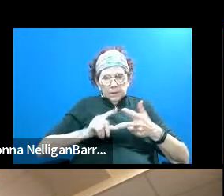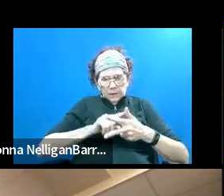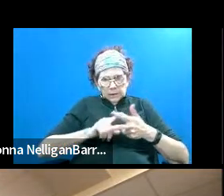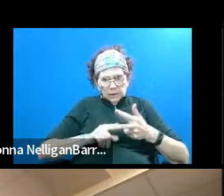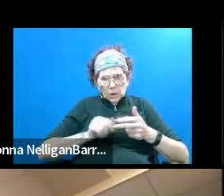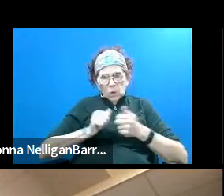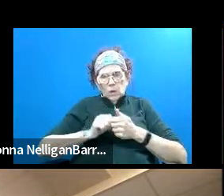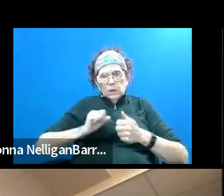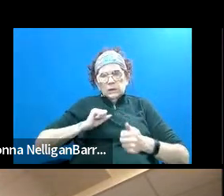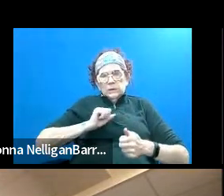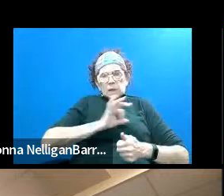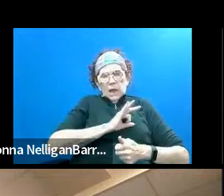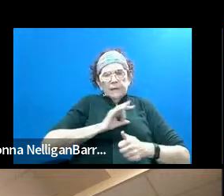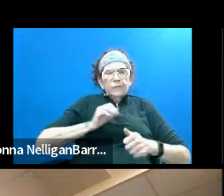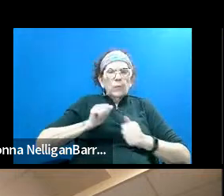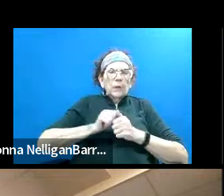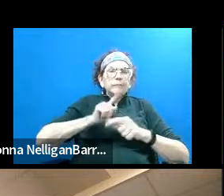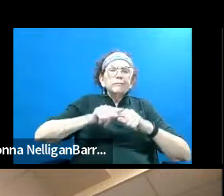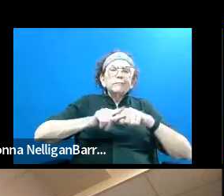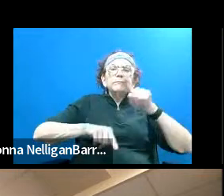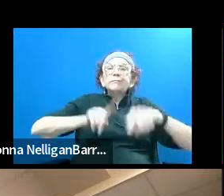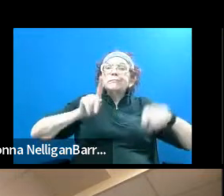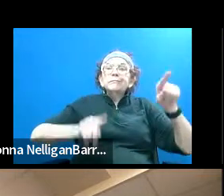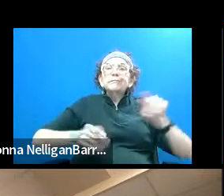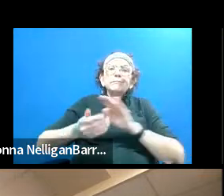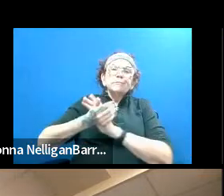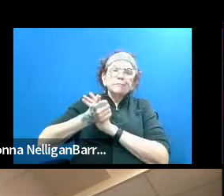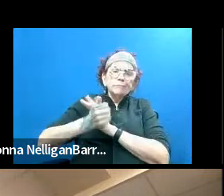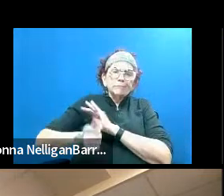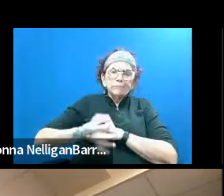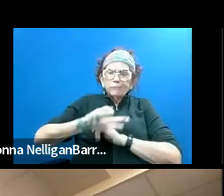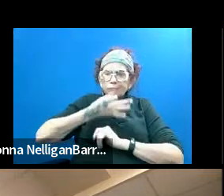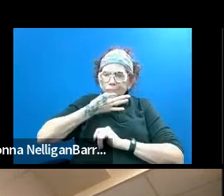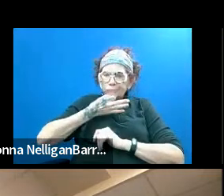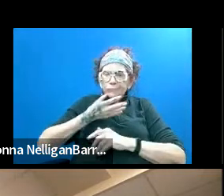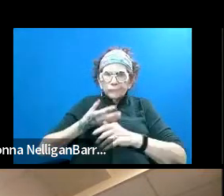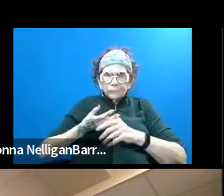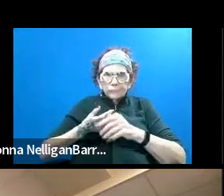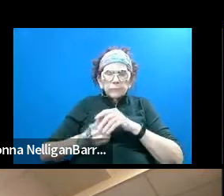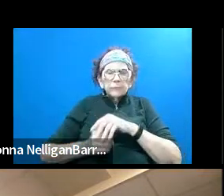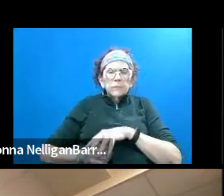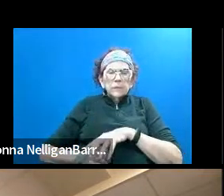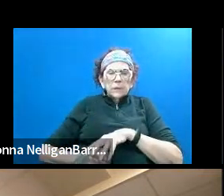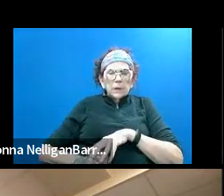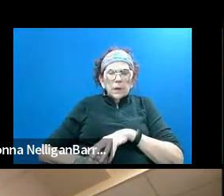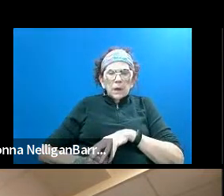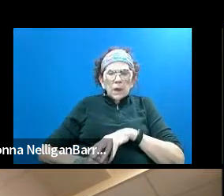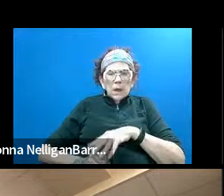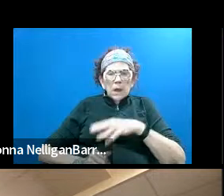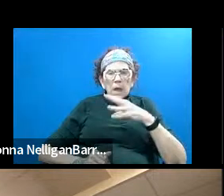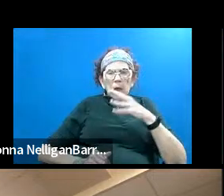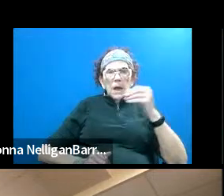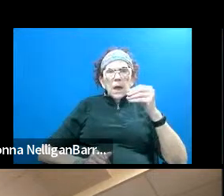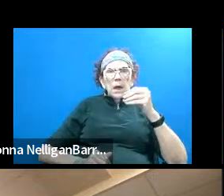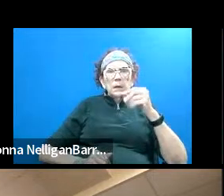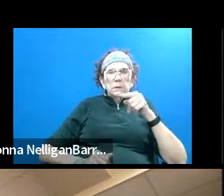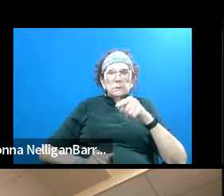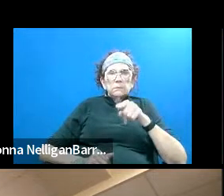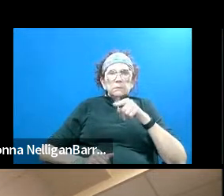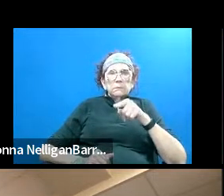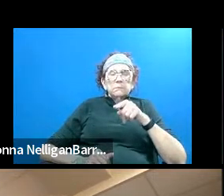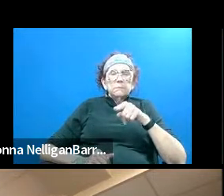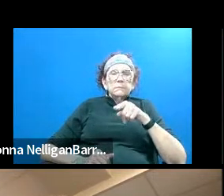He's mostly a solo guy and has had a very long